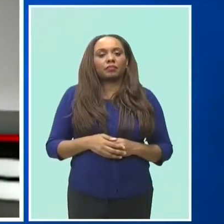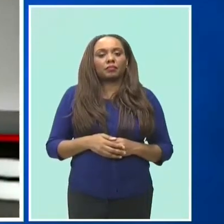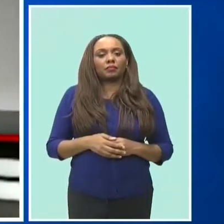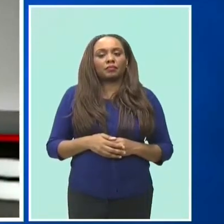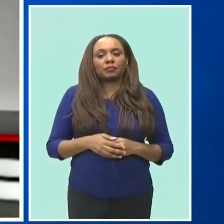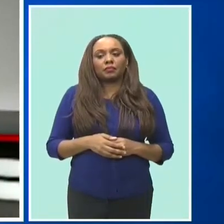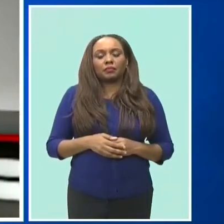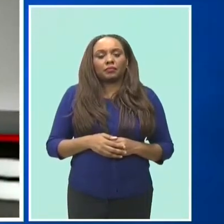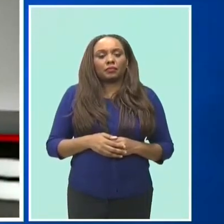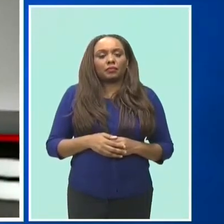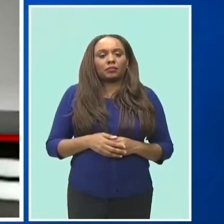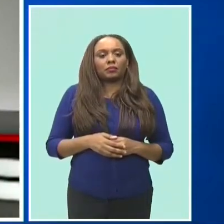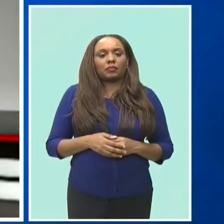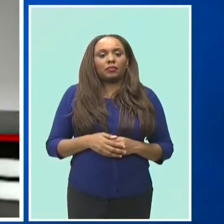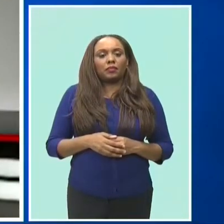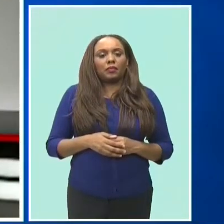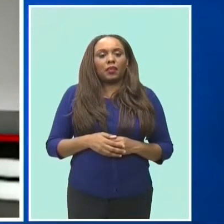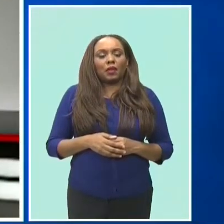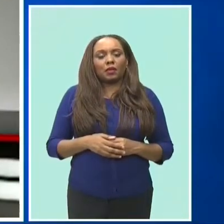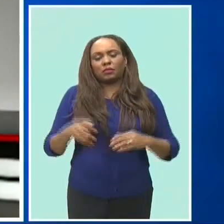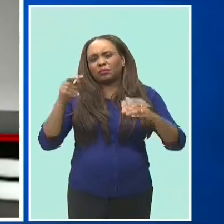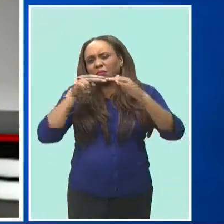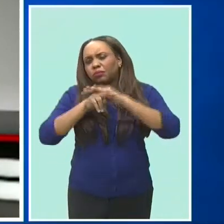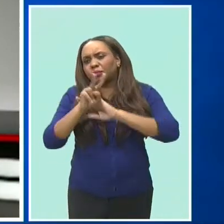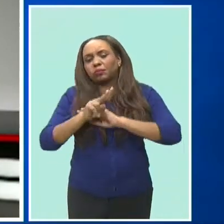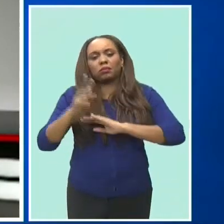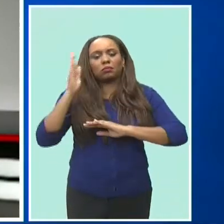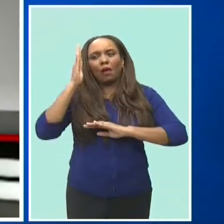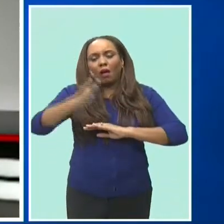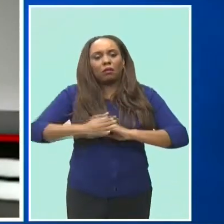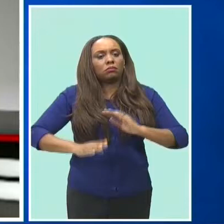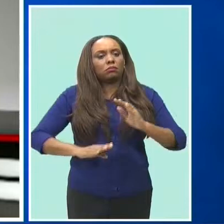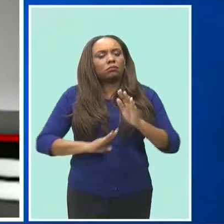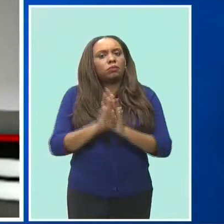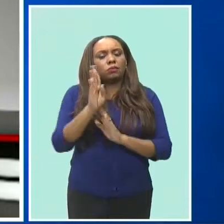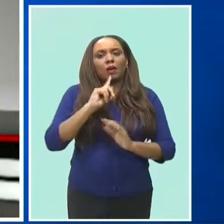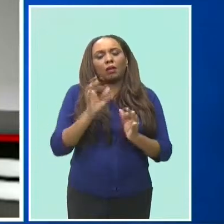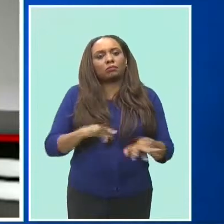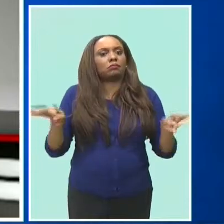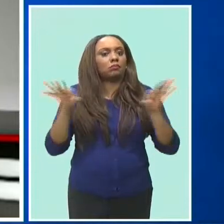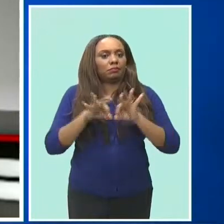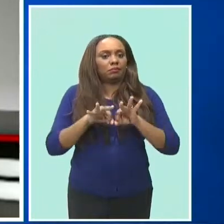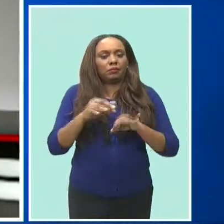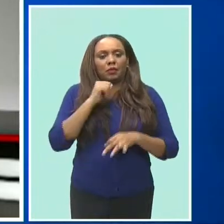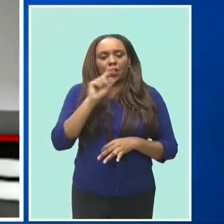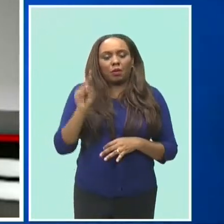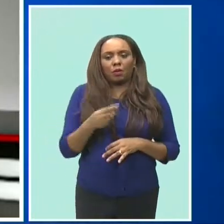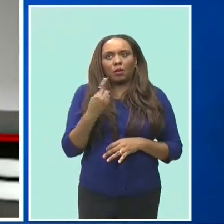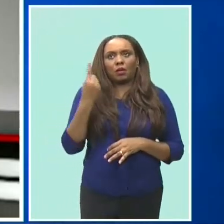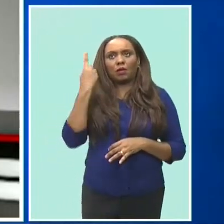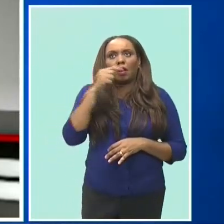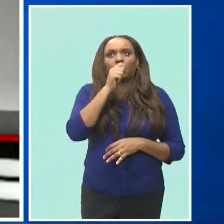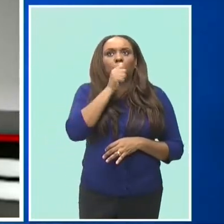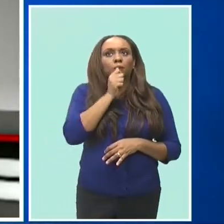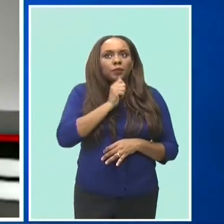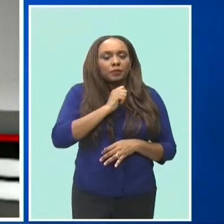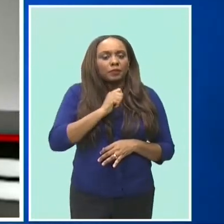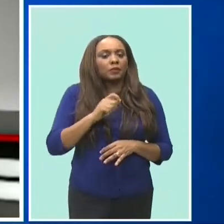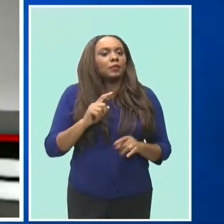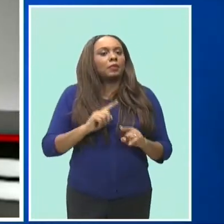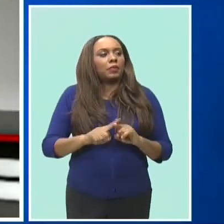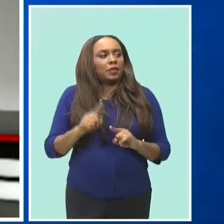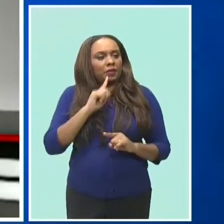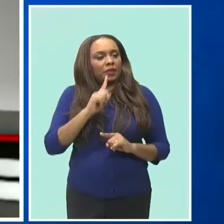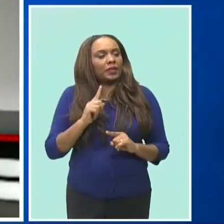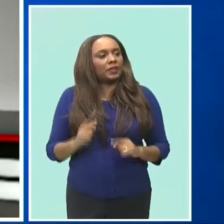think that growth is going to be critical for us in order to not just weather the storm, but to survive.